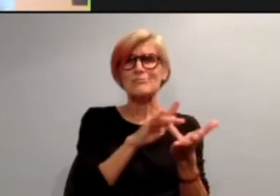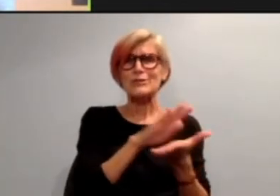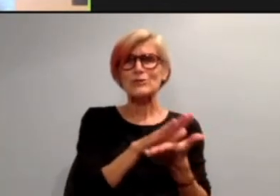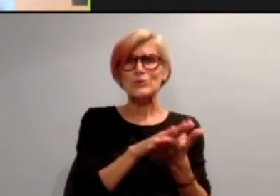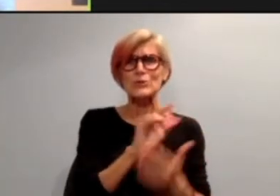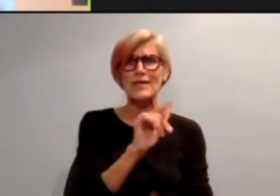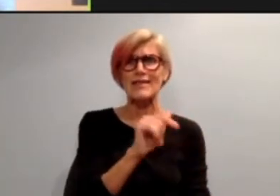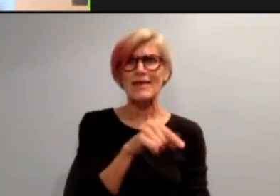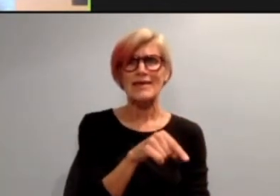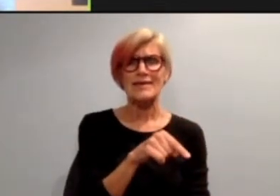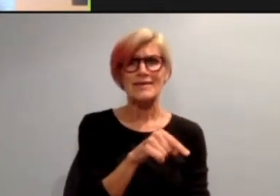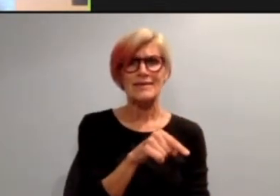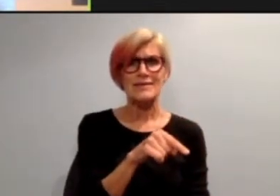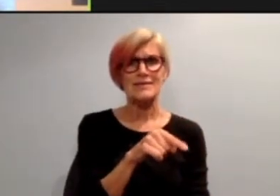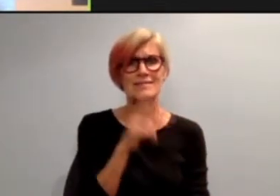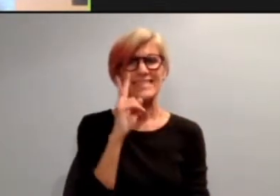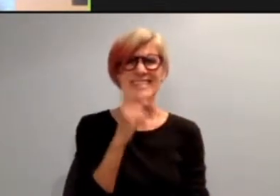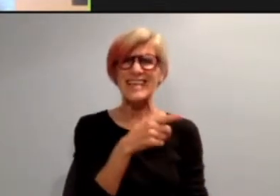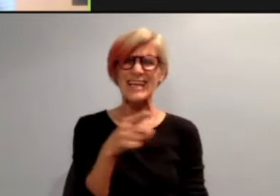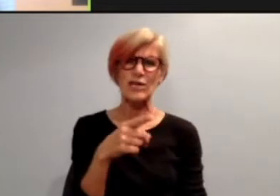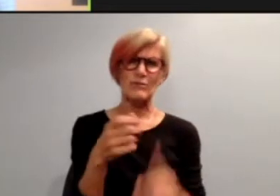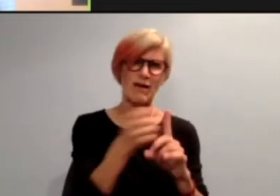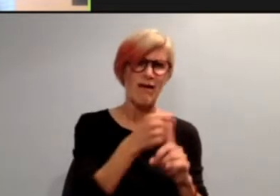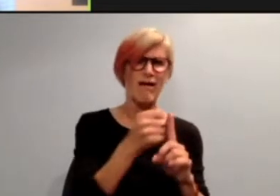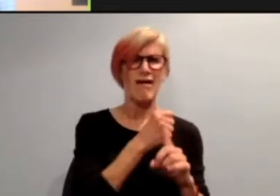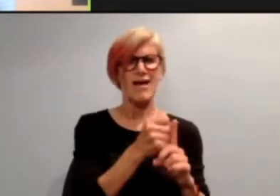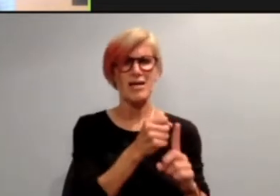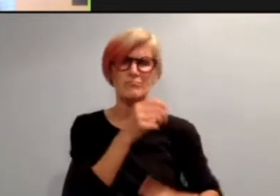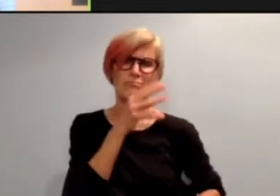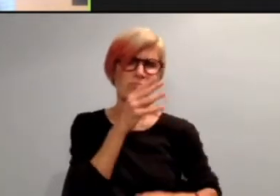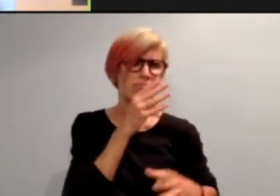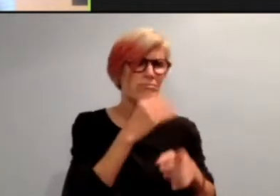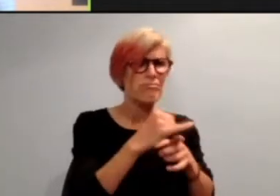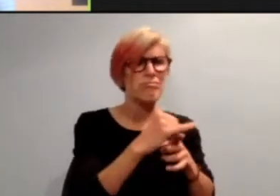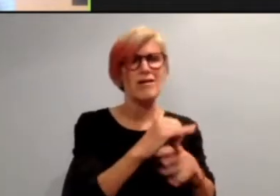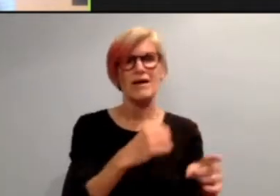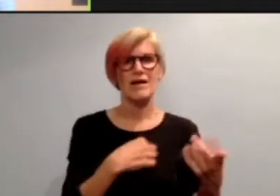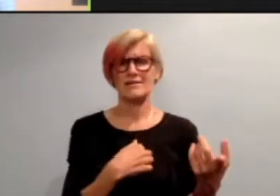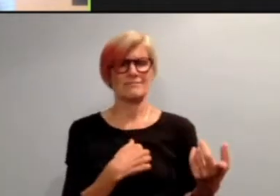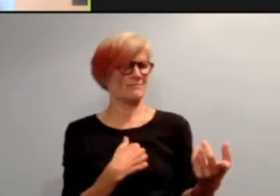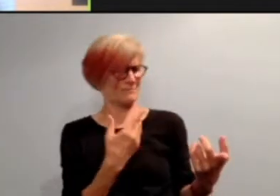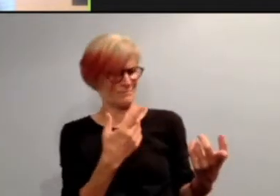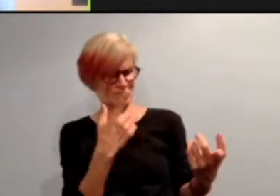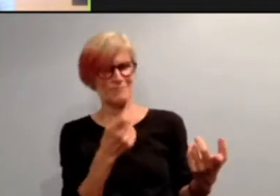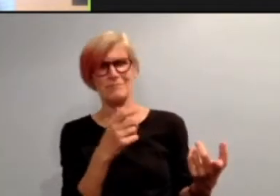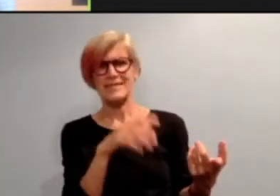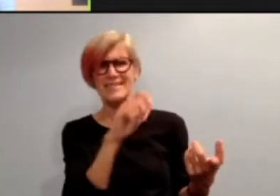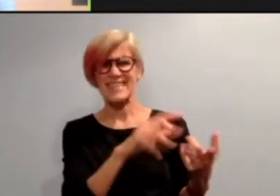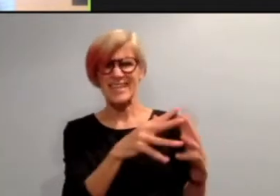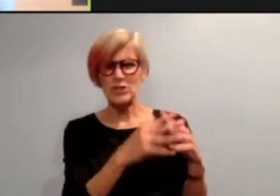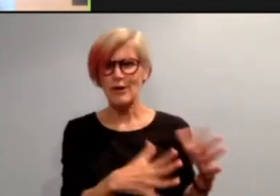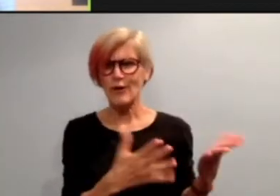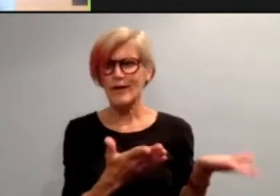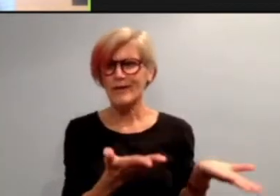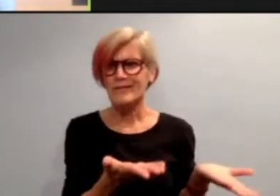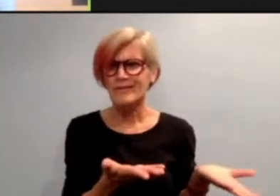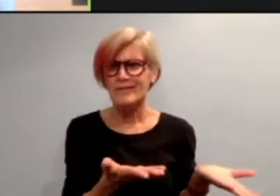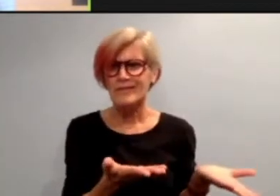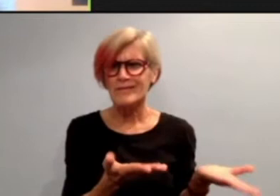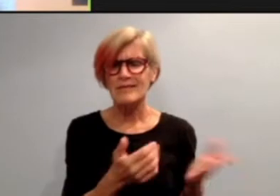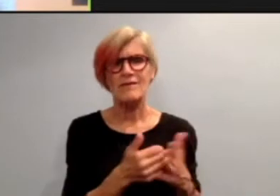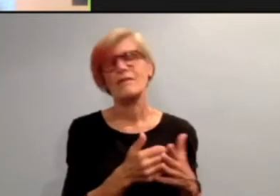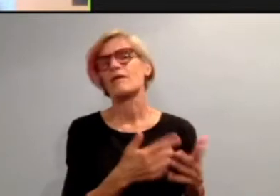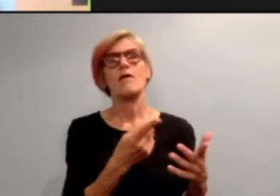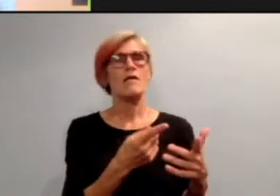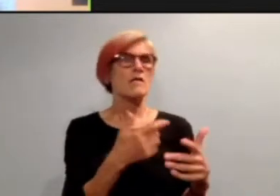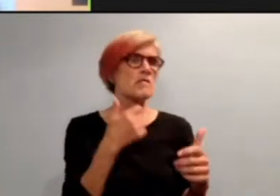see that he was physically attacked and verbally assaulted, really just for being Asian American, being accused of having